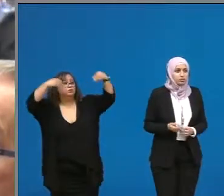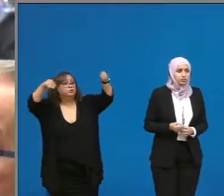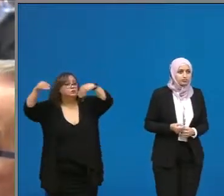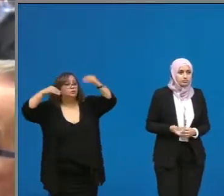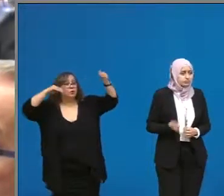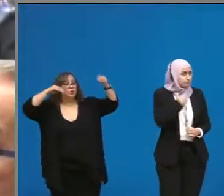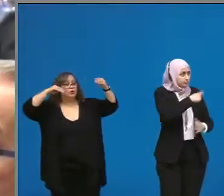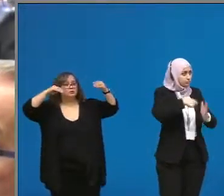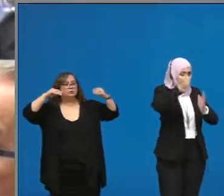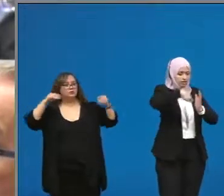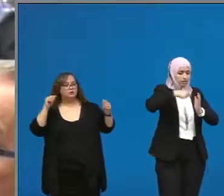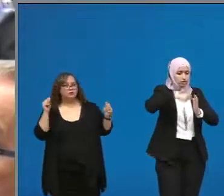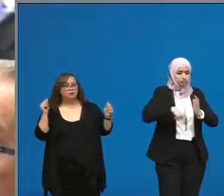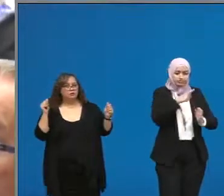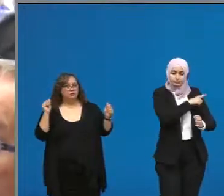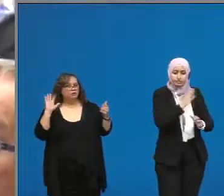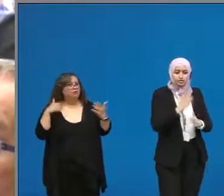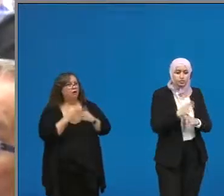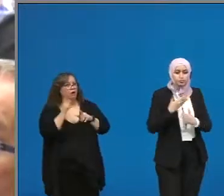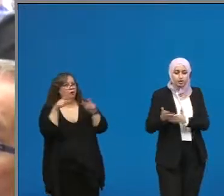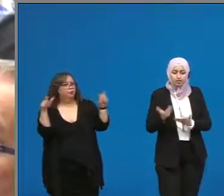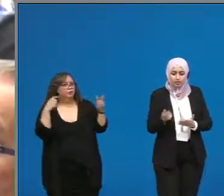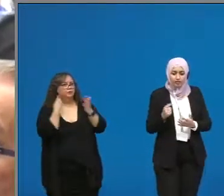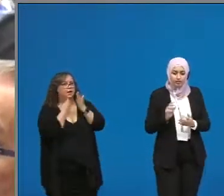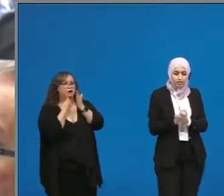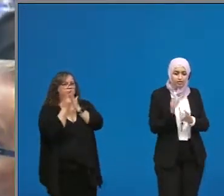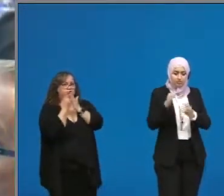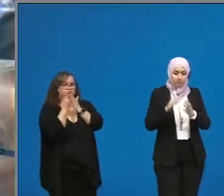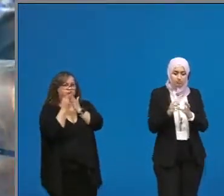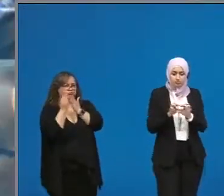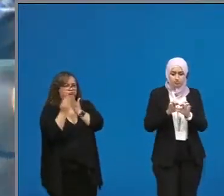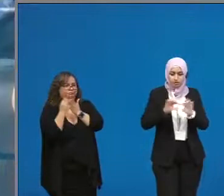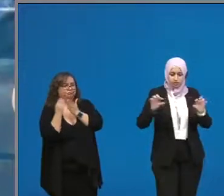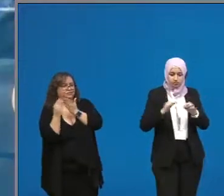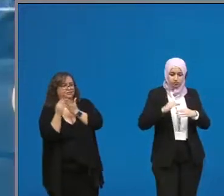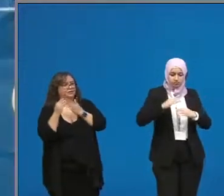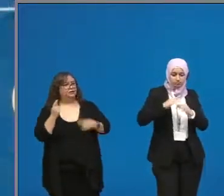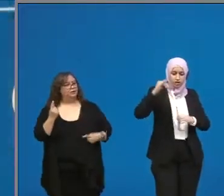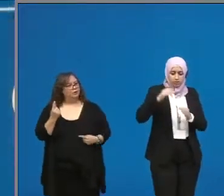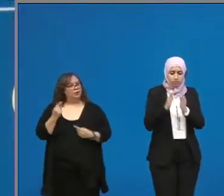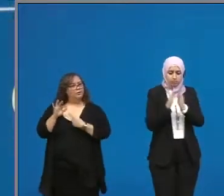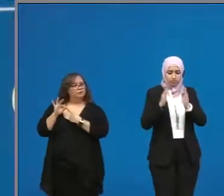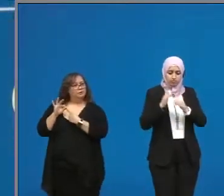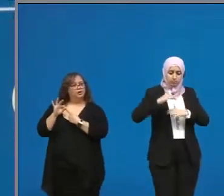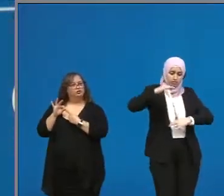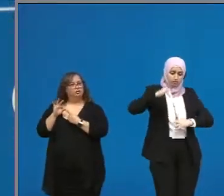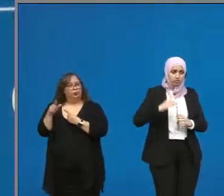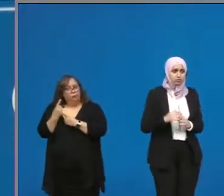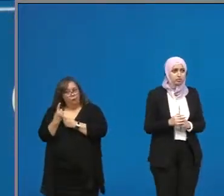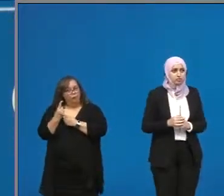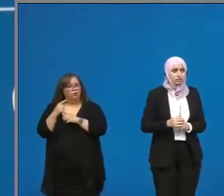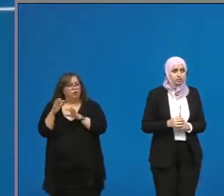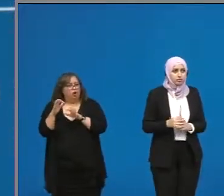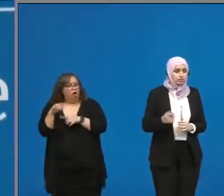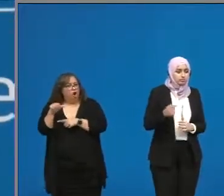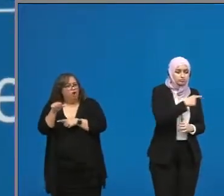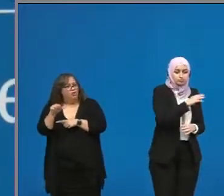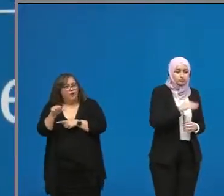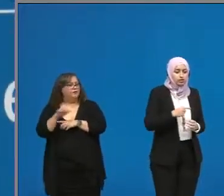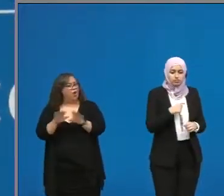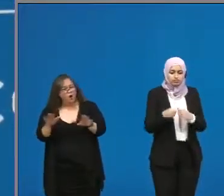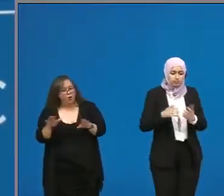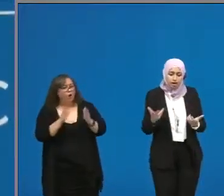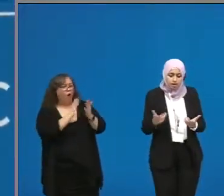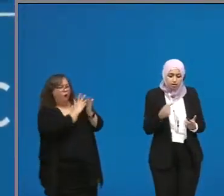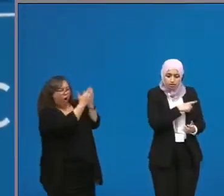potato peeler. They designed it for those with arthritis, but everybody bought it. Why? Because it was comfortable. It was easier to